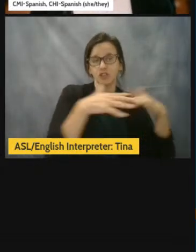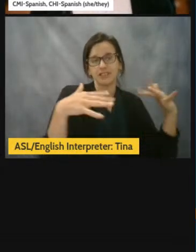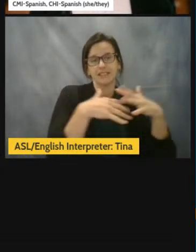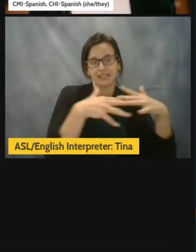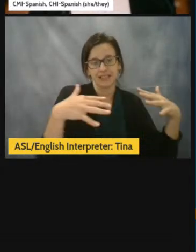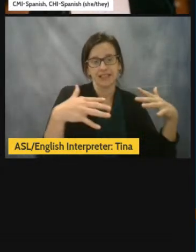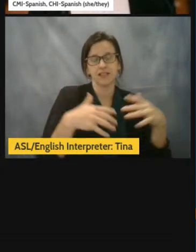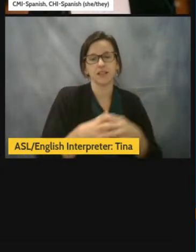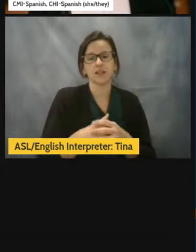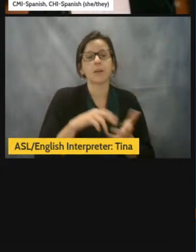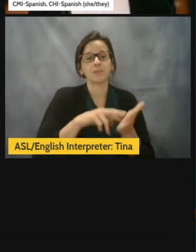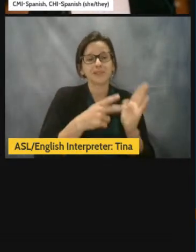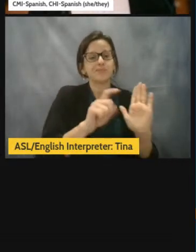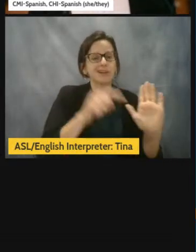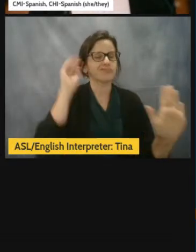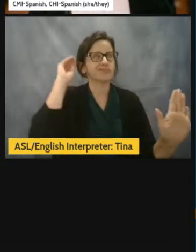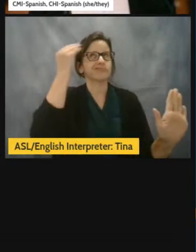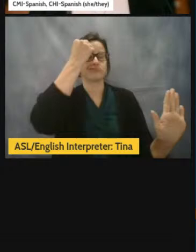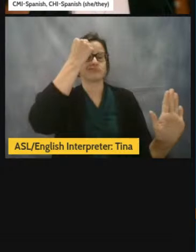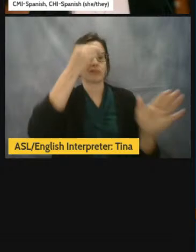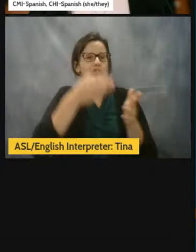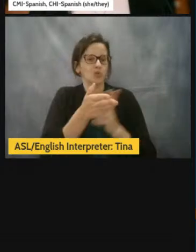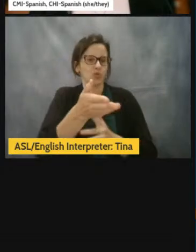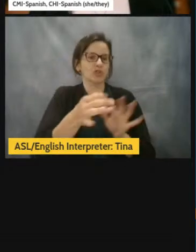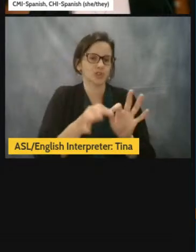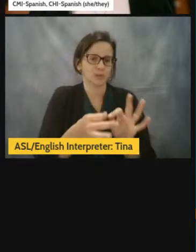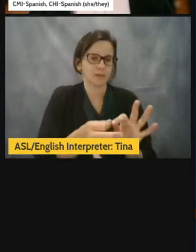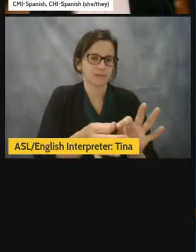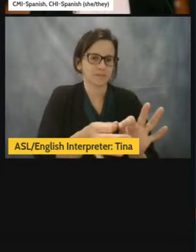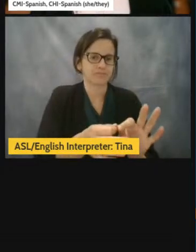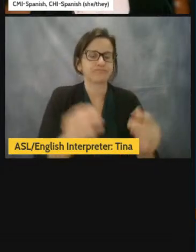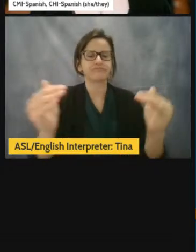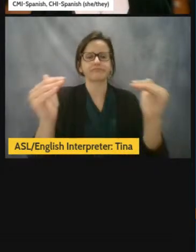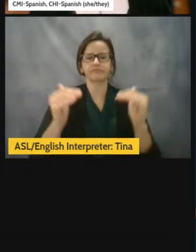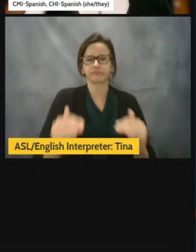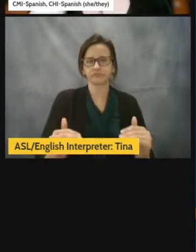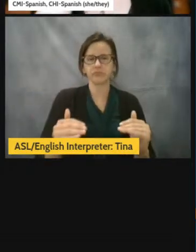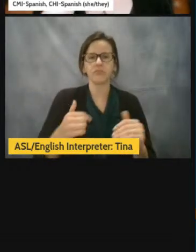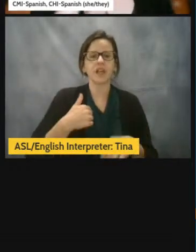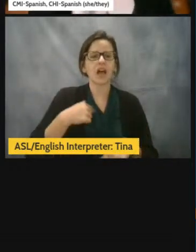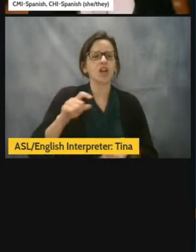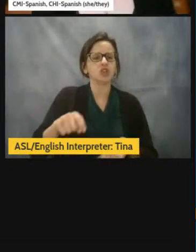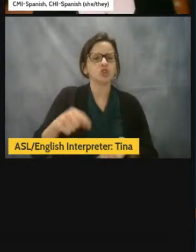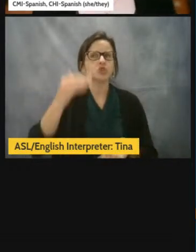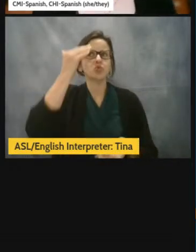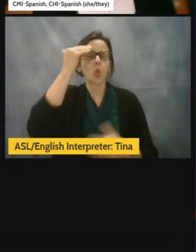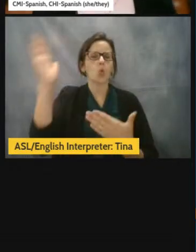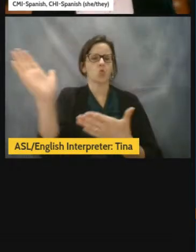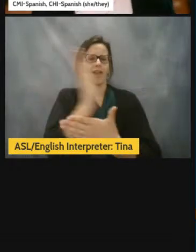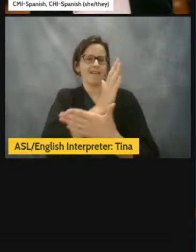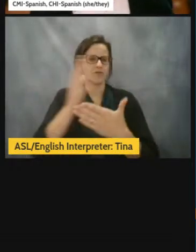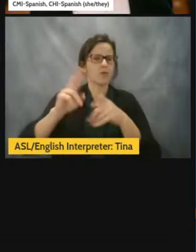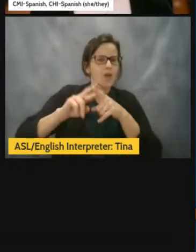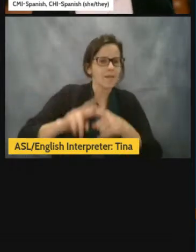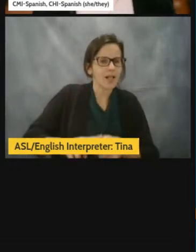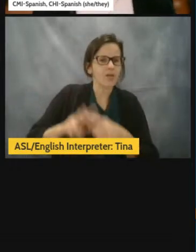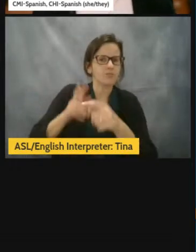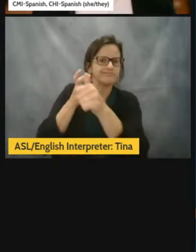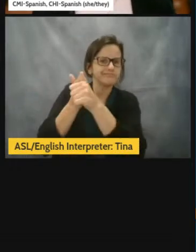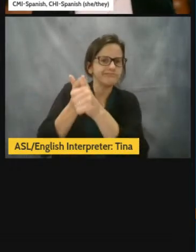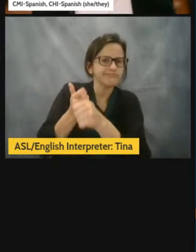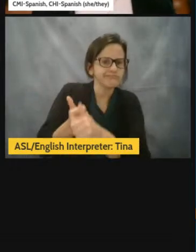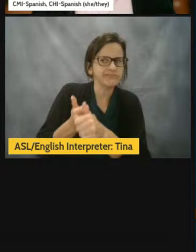interpreting. Number 3, I should be familiar with a wide range of vocabulary and stay up to date on changes in my